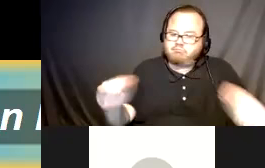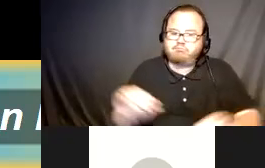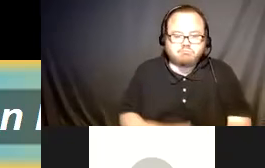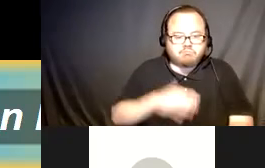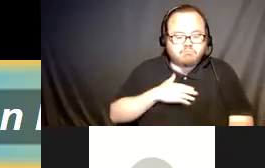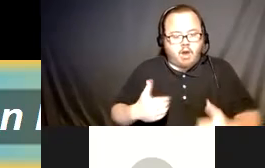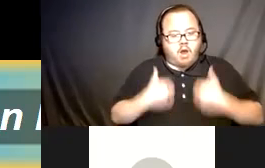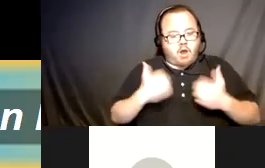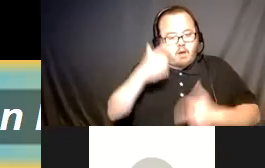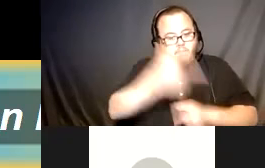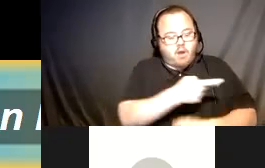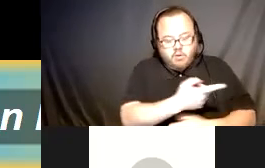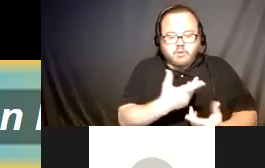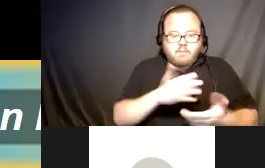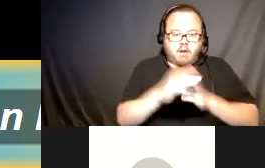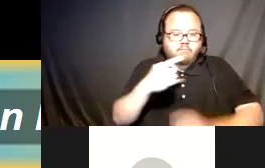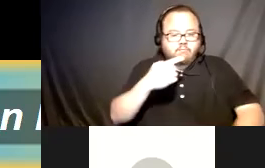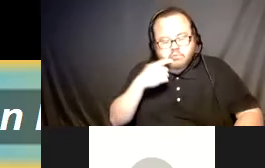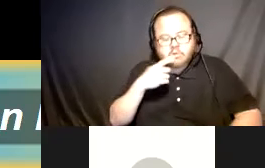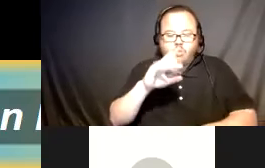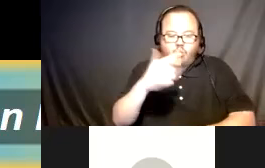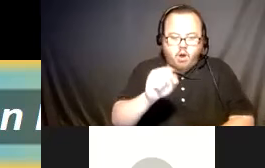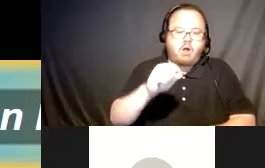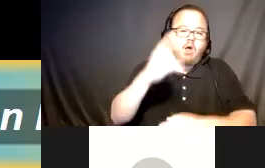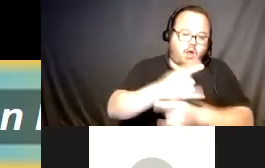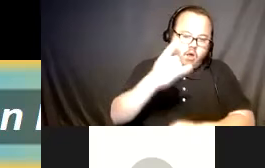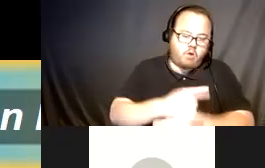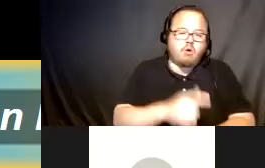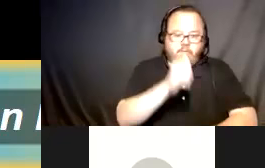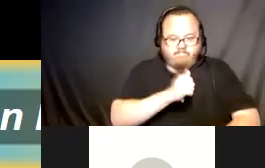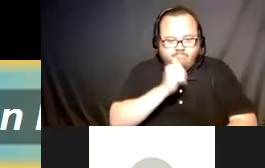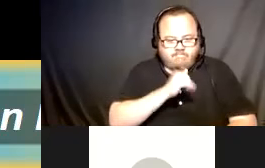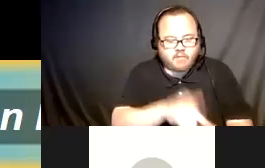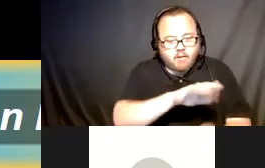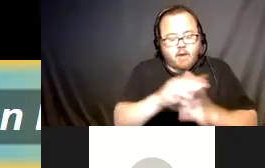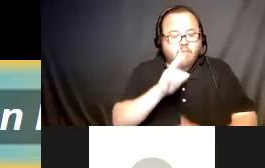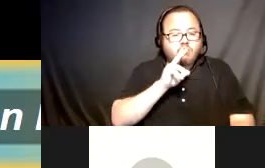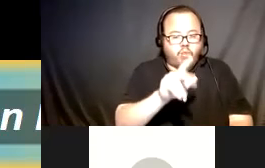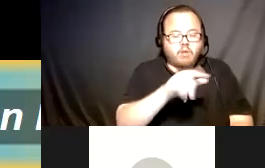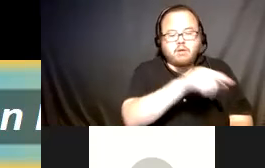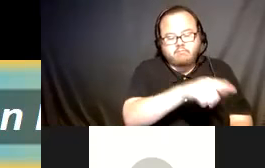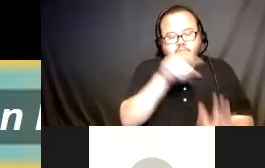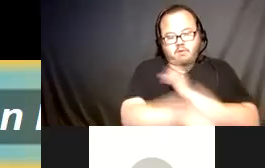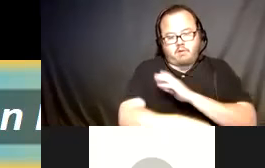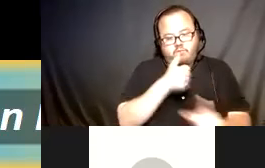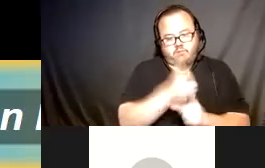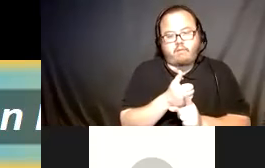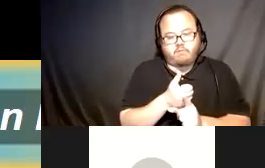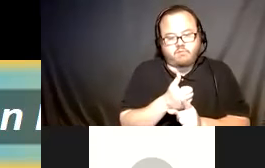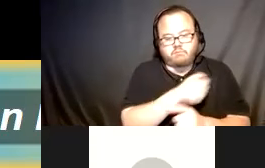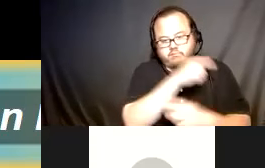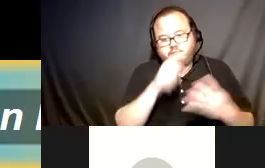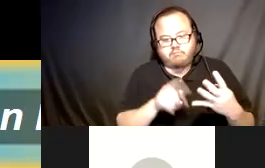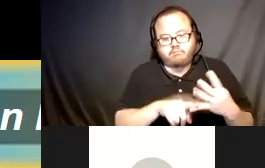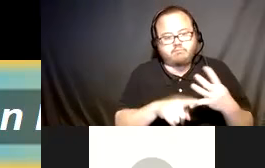brother coped by using drugs and alcohol. When my brother was 23, he took his life. Our family had no support